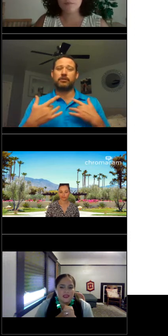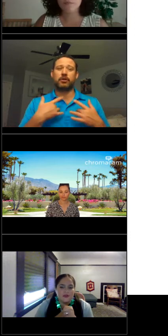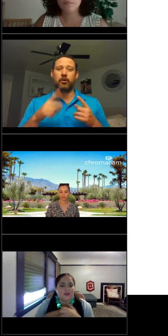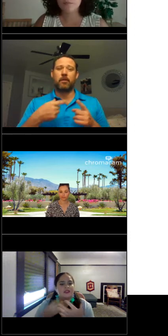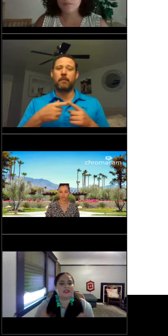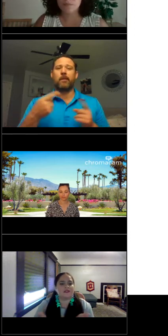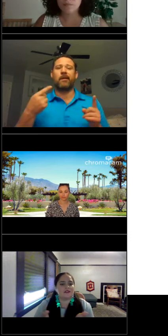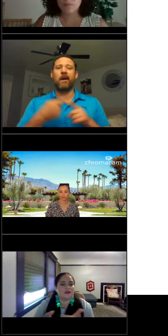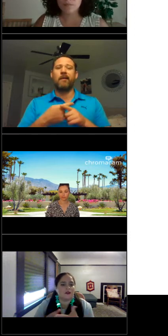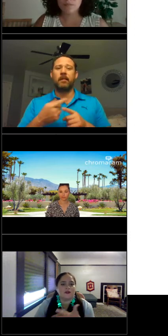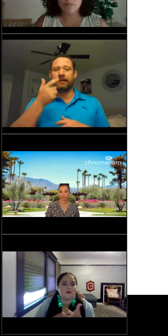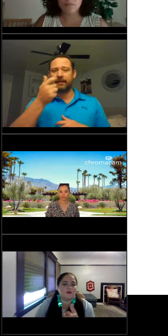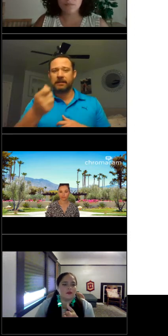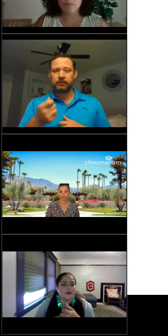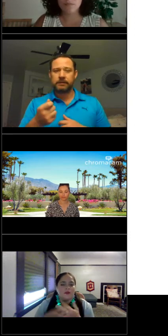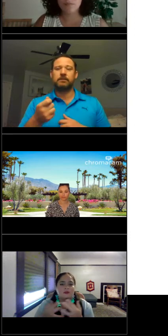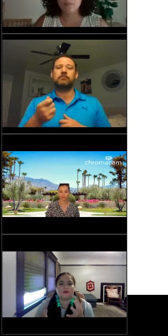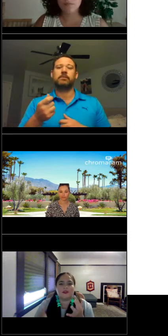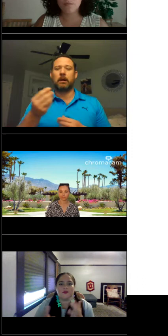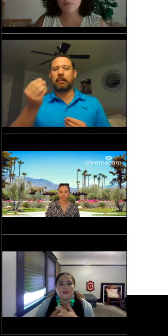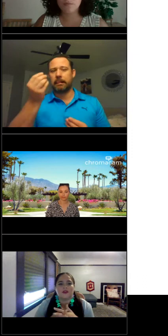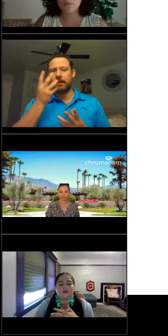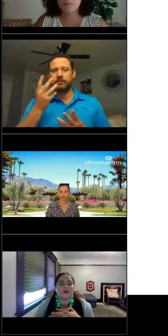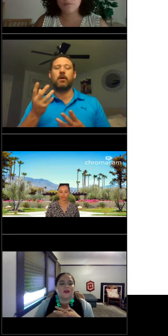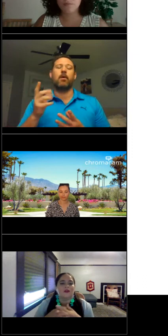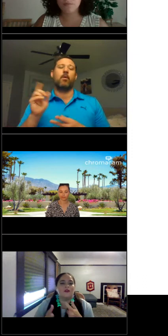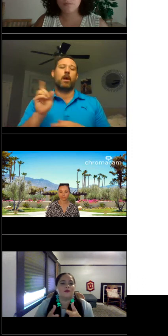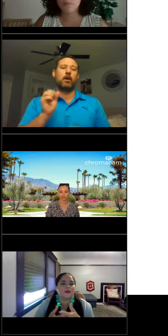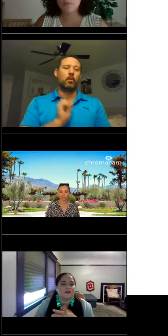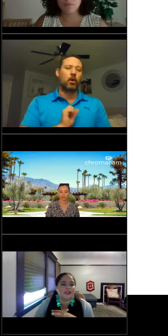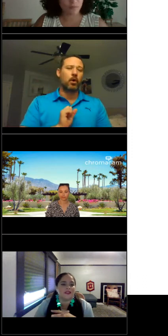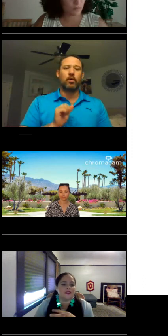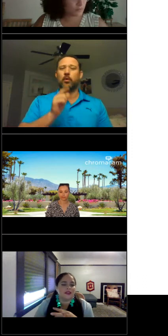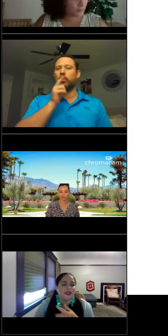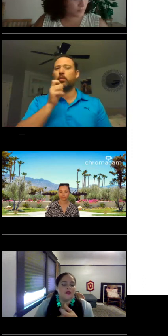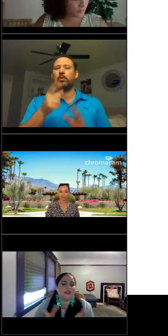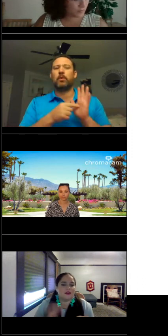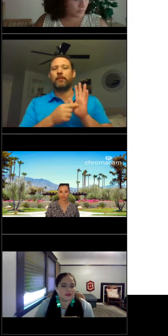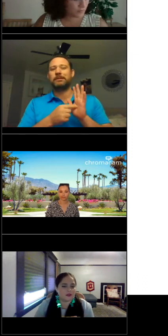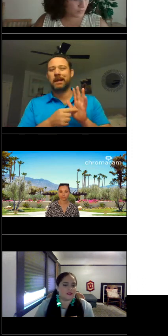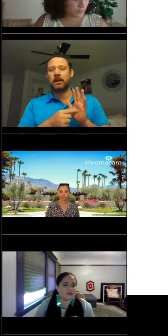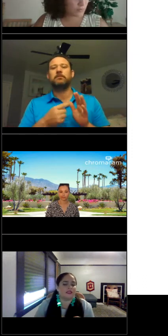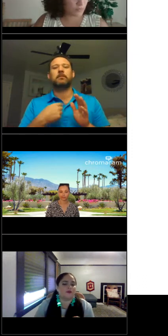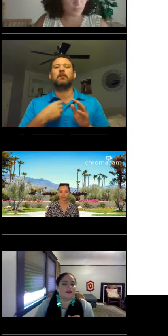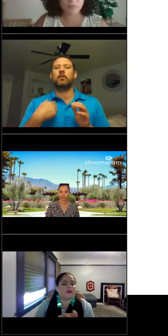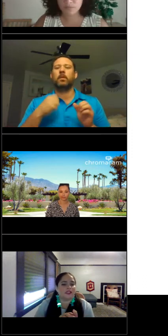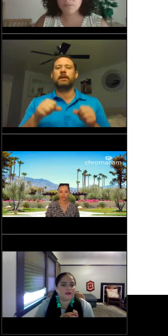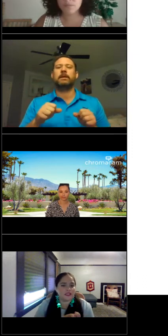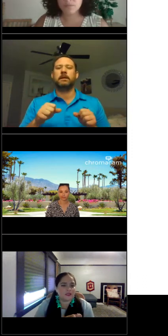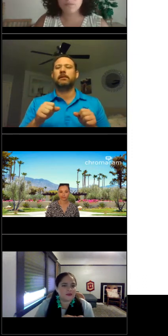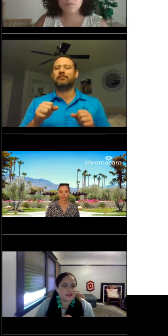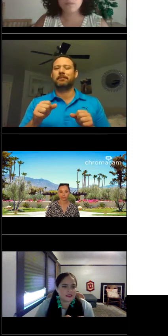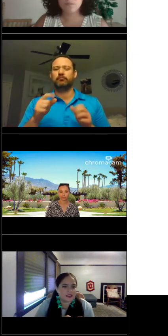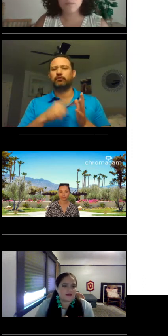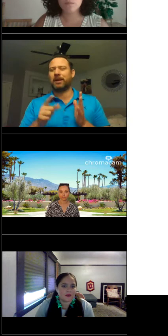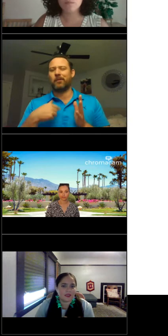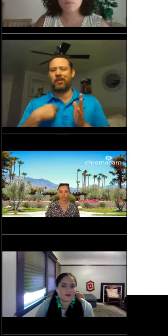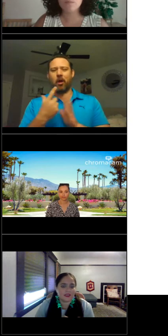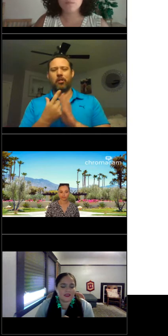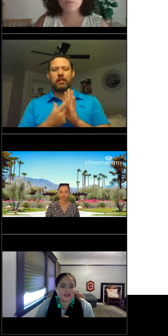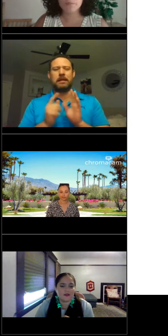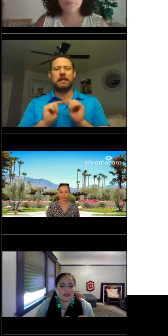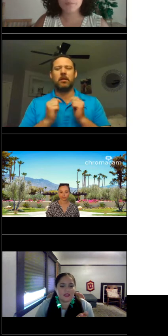interest, you can let us know, maybe where you work or who you represent, and we can also check in with our legal teams to see if